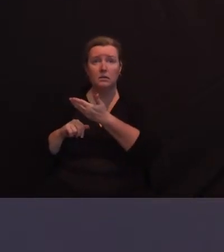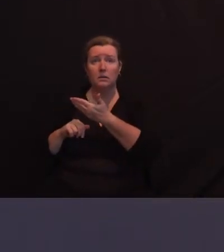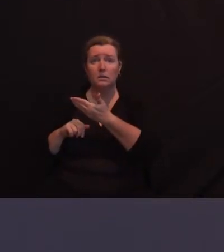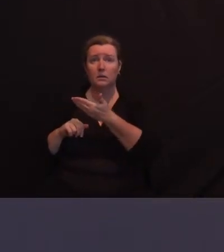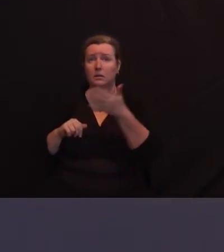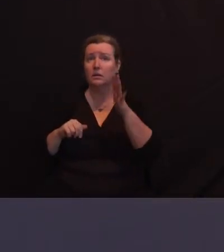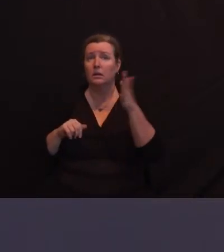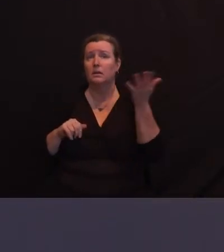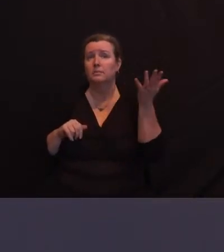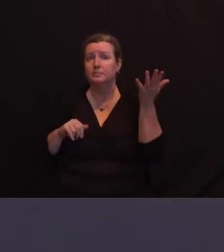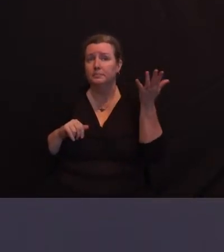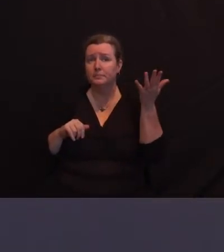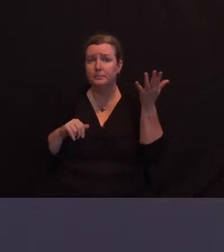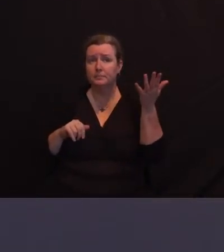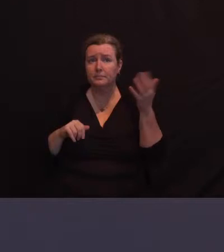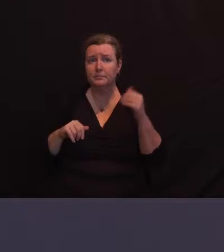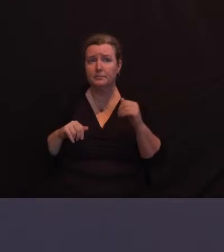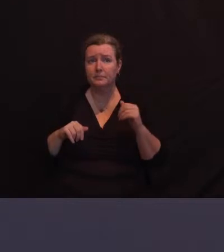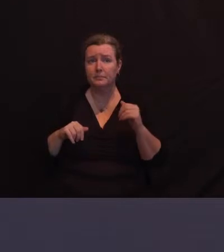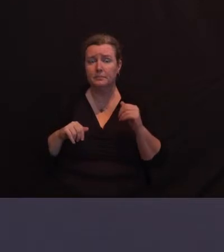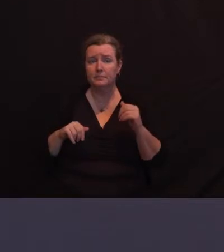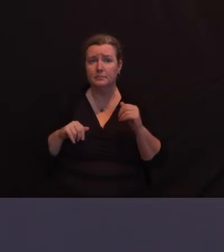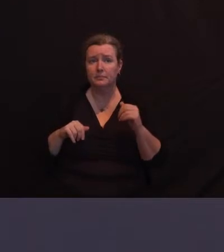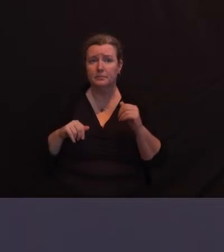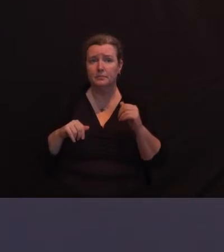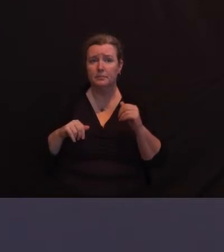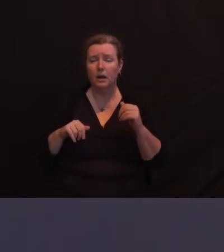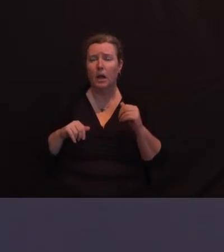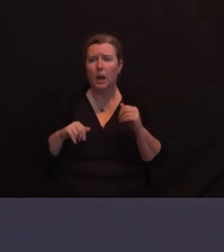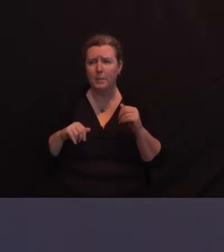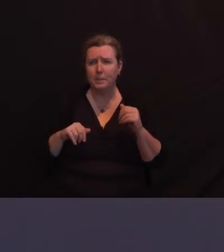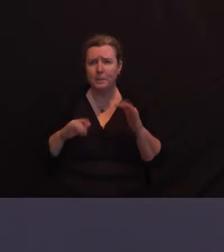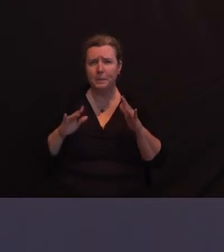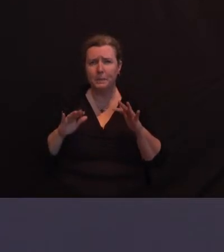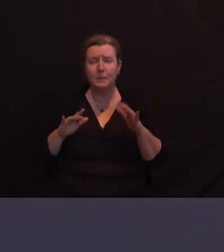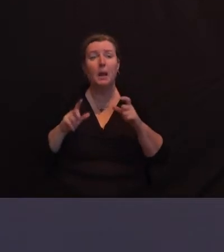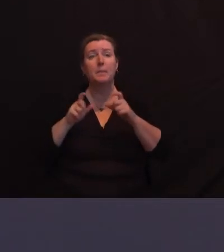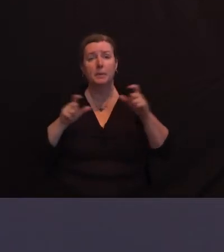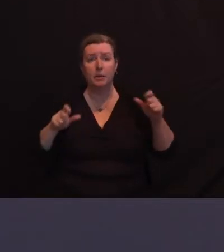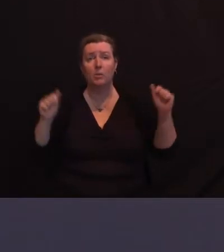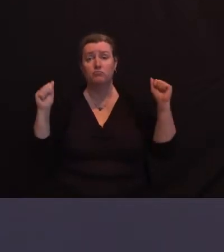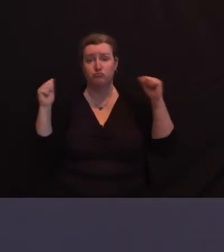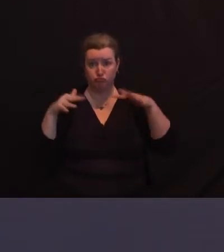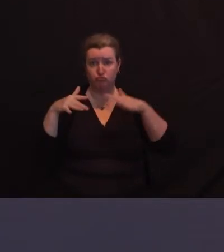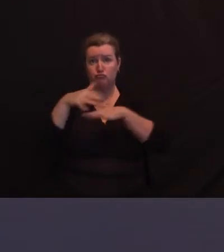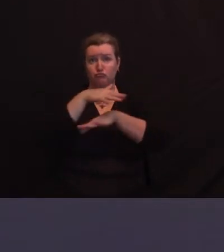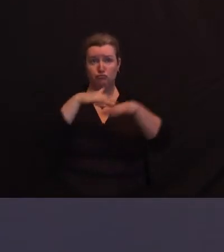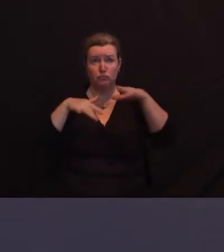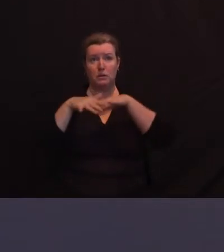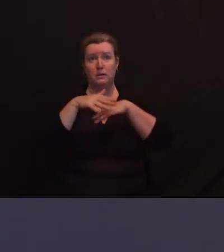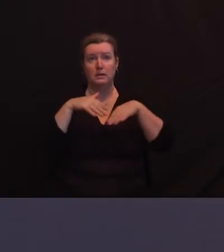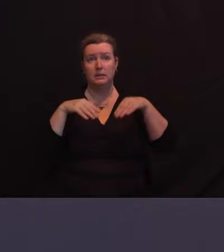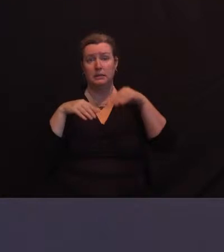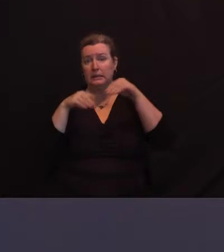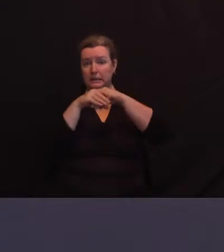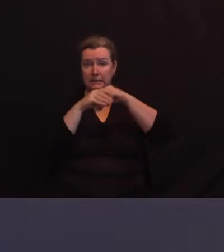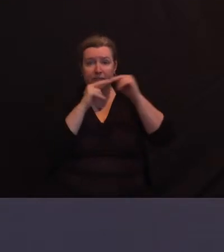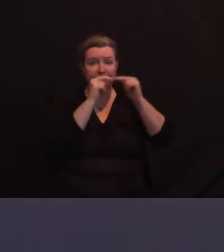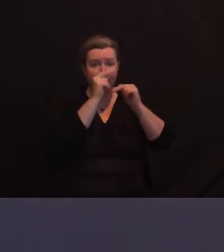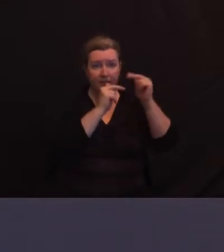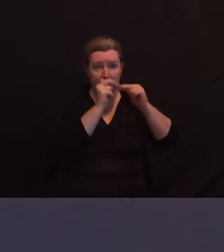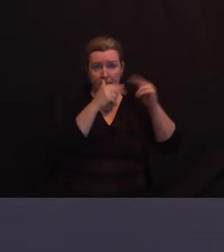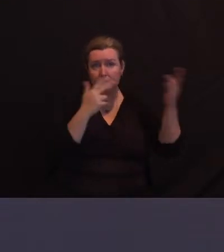periods where we know folks will be gathering, particularly indoors,